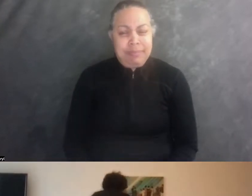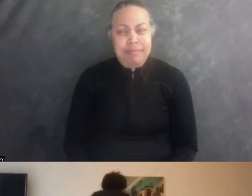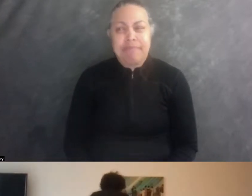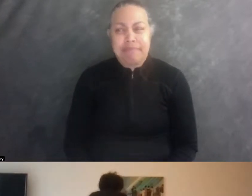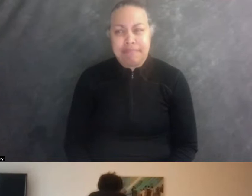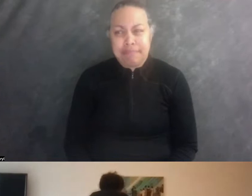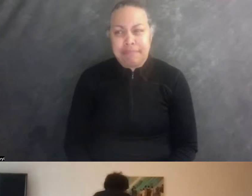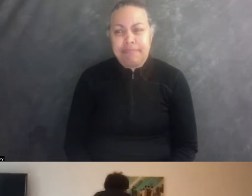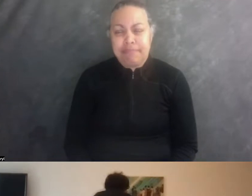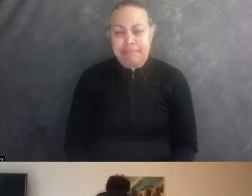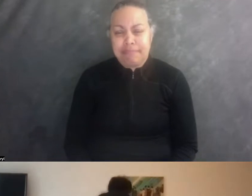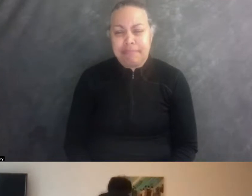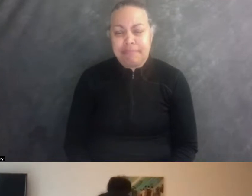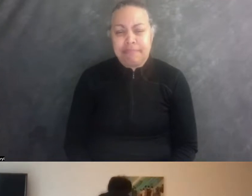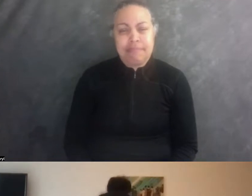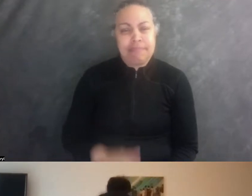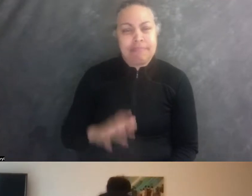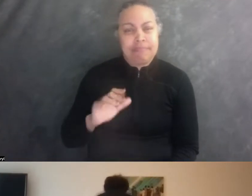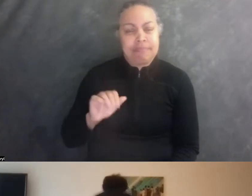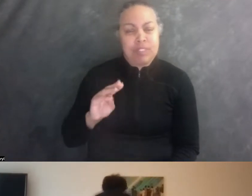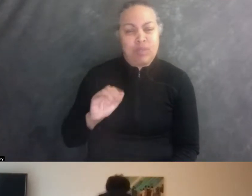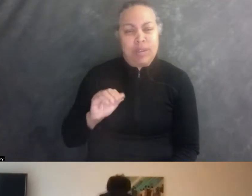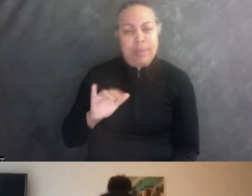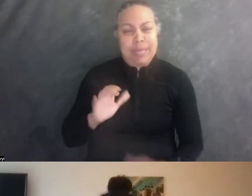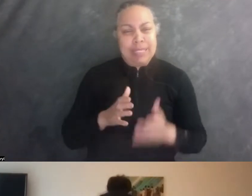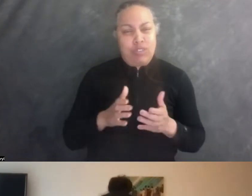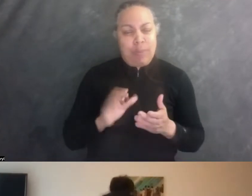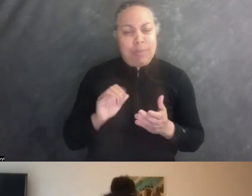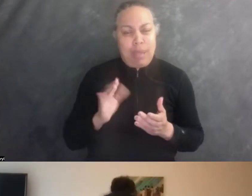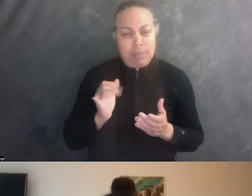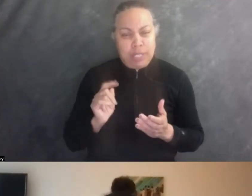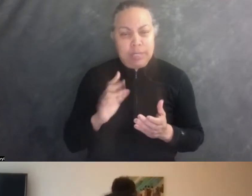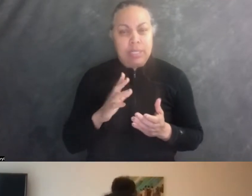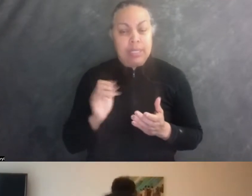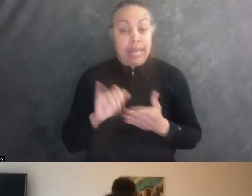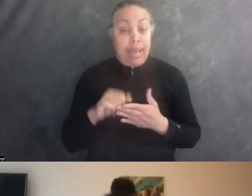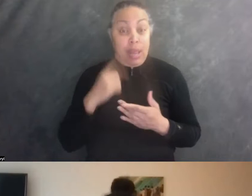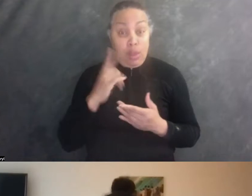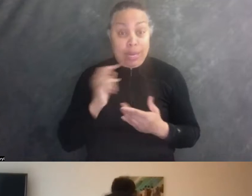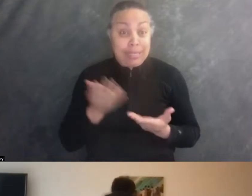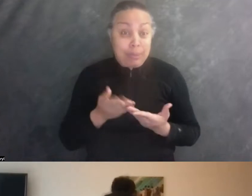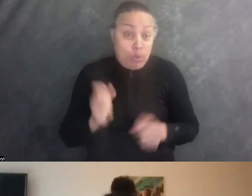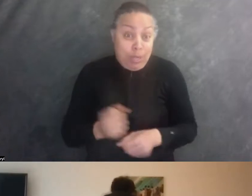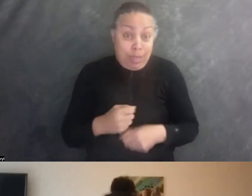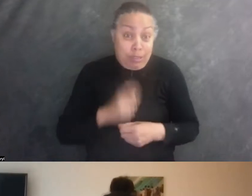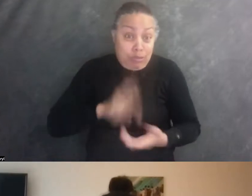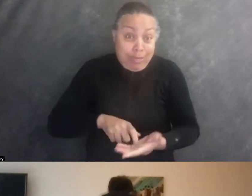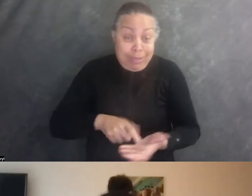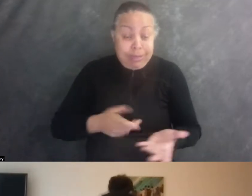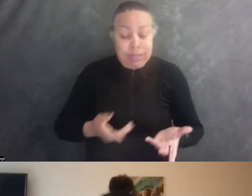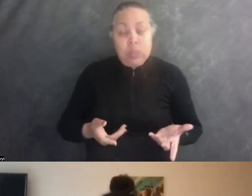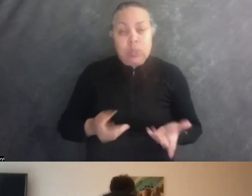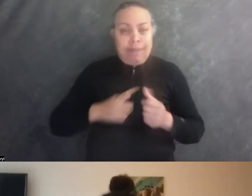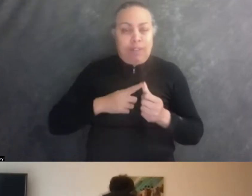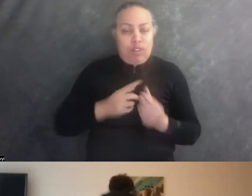The ceramic objects in the sculptures that look like something recognizable initially was the means to give